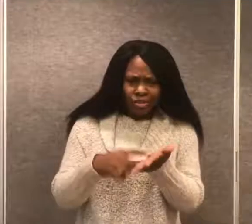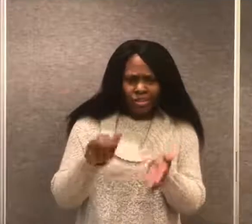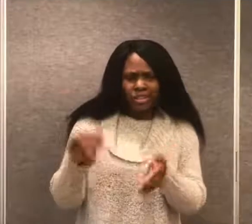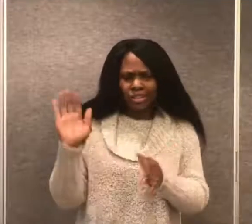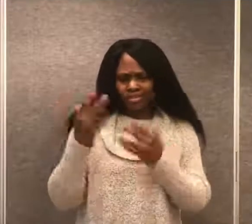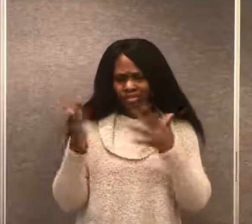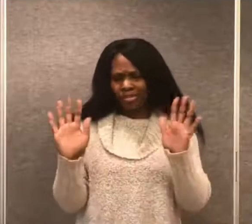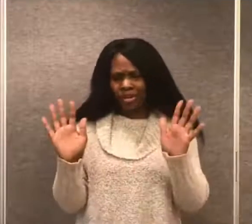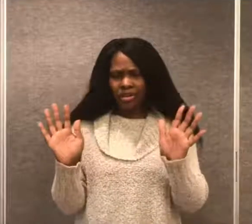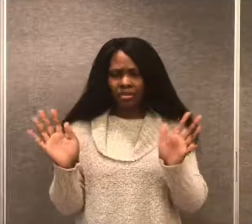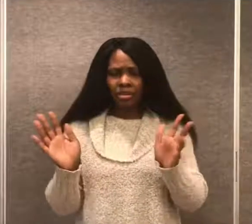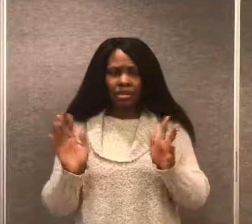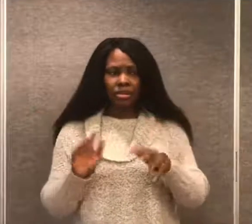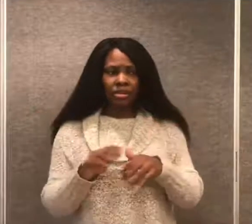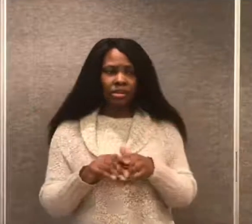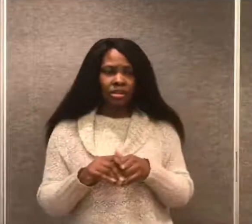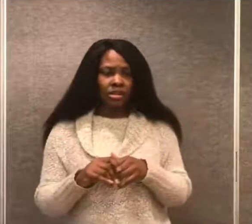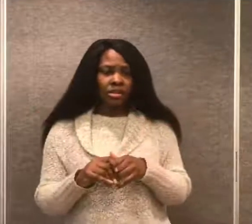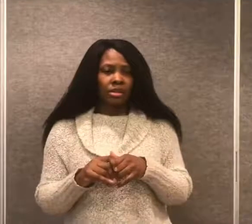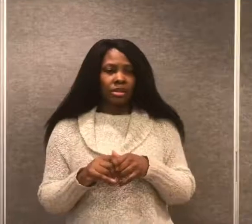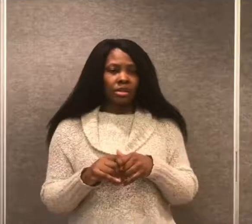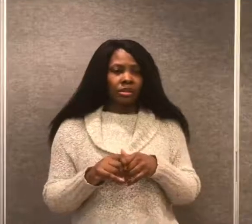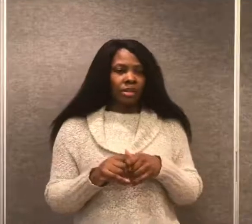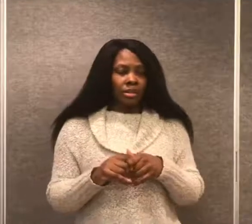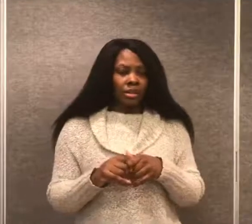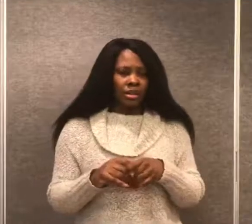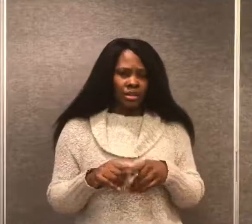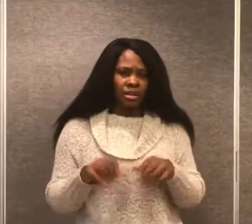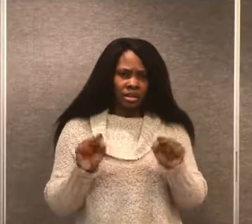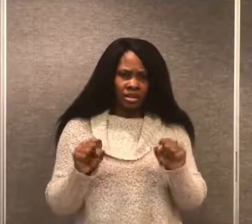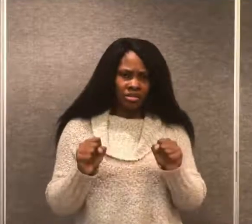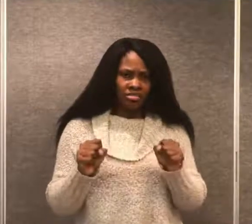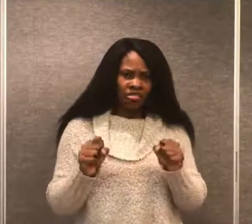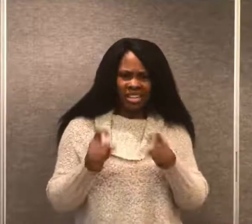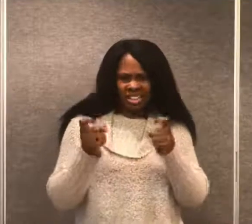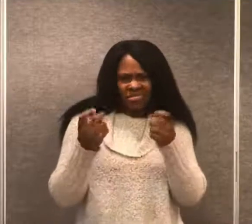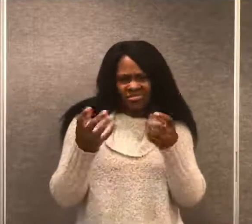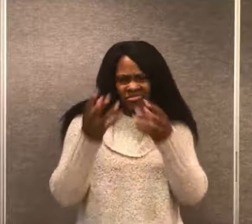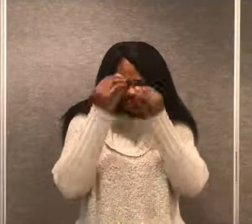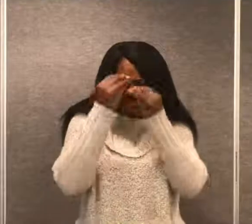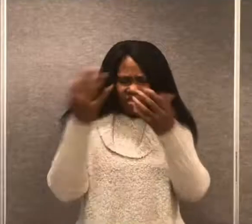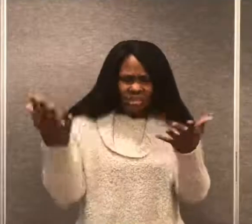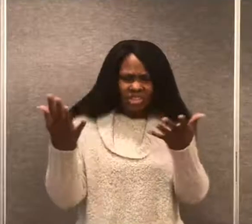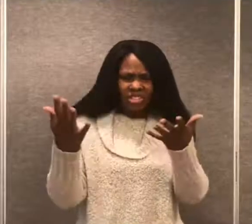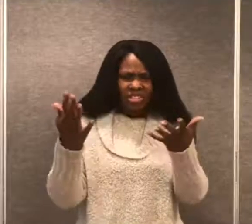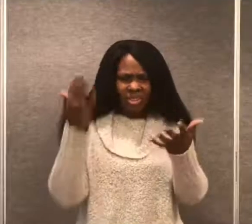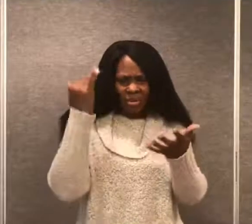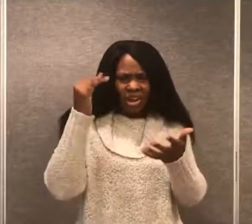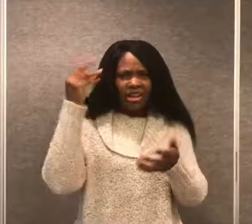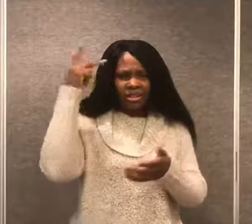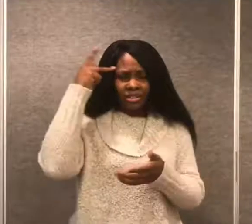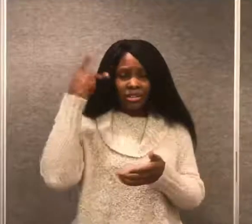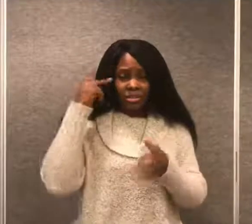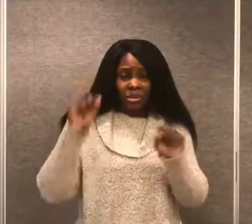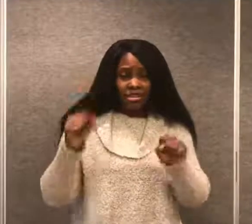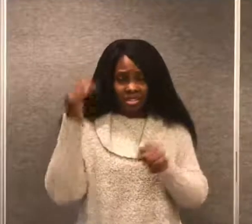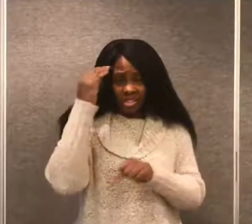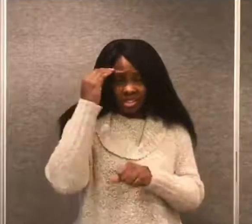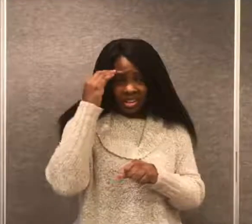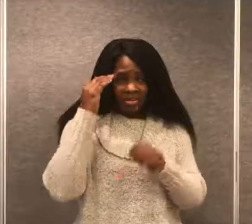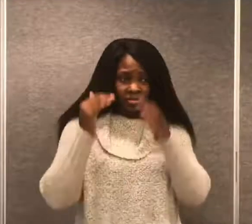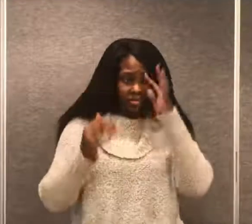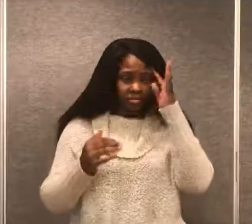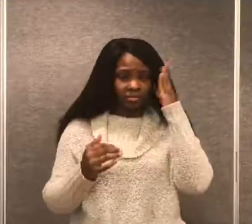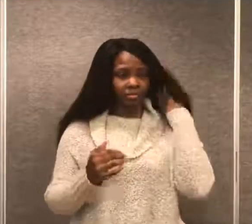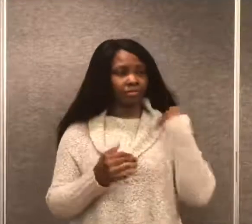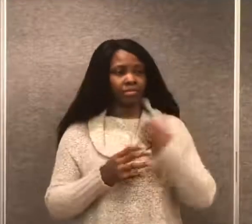of what you were talking about then until now in January, but you can just give an overview, man, again, so the parents can know. So Dr. Harvest, if you want to just, I answered a little